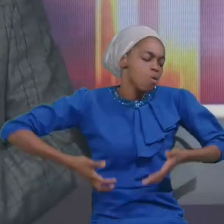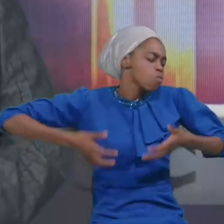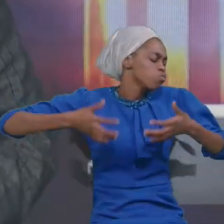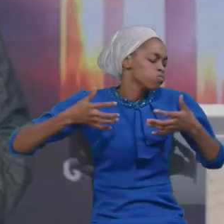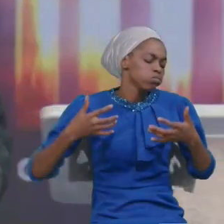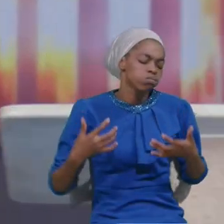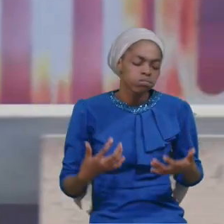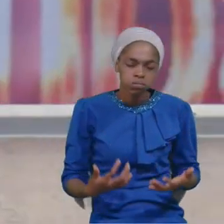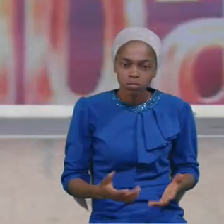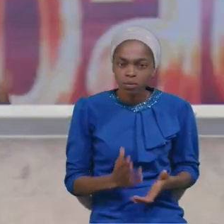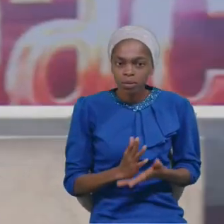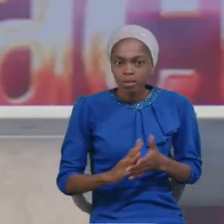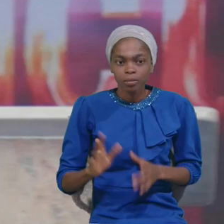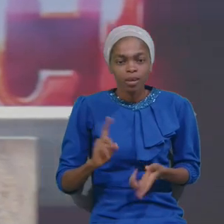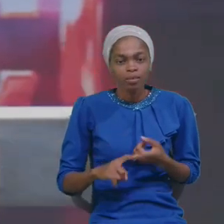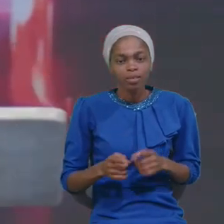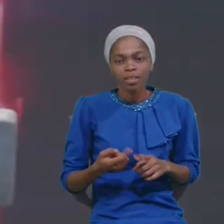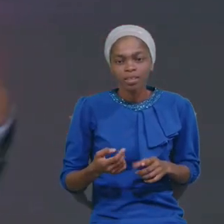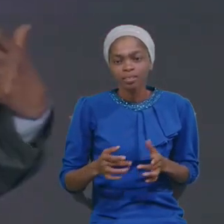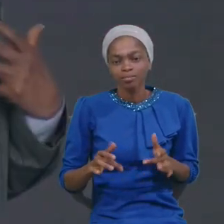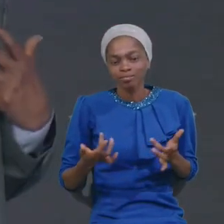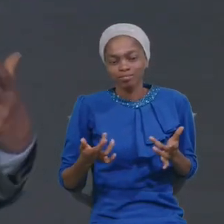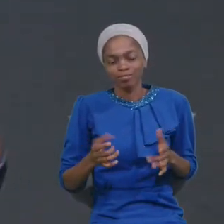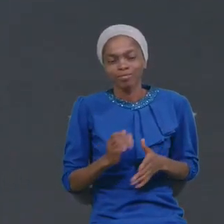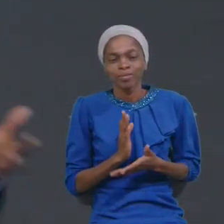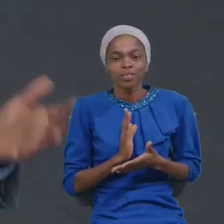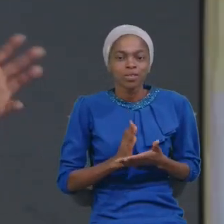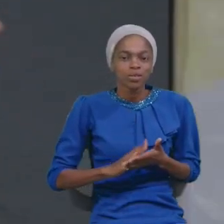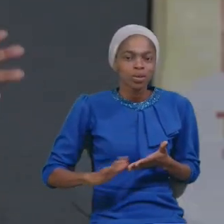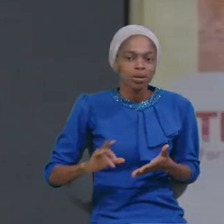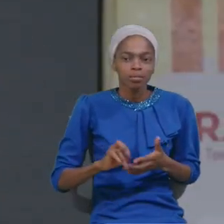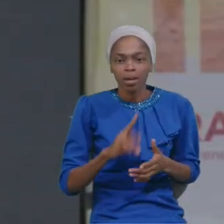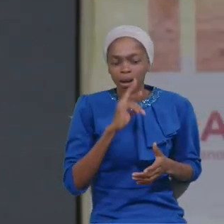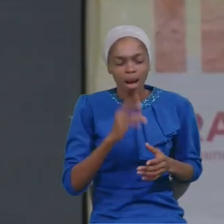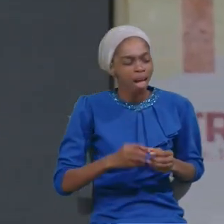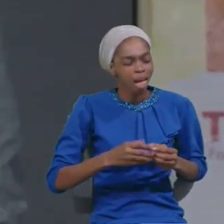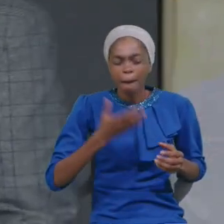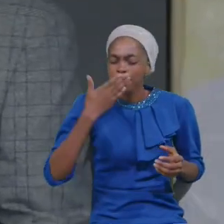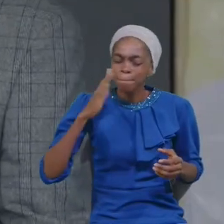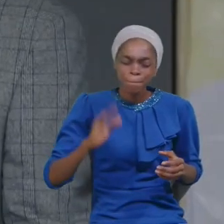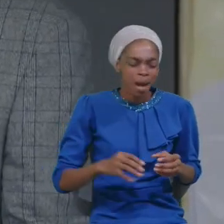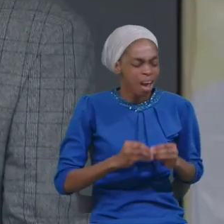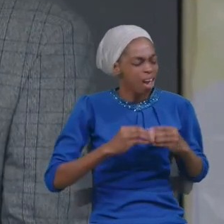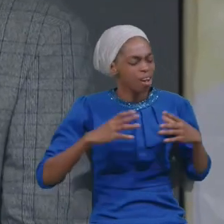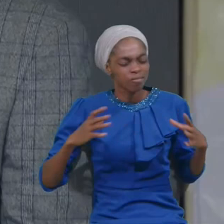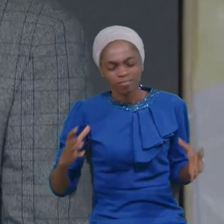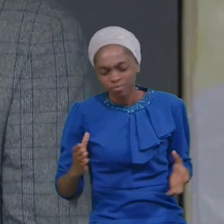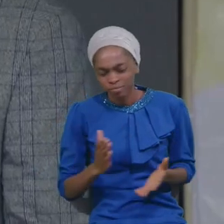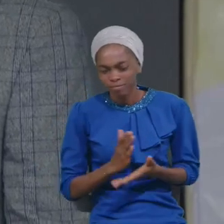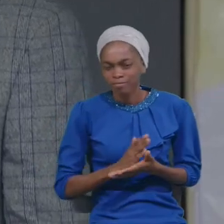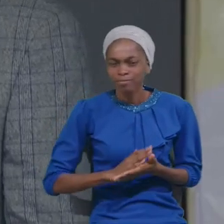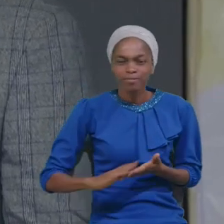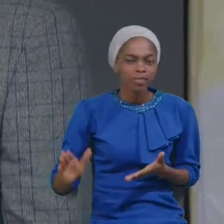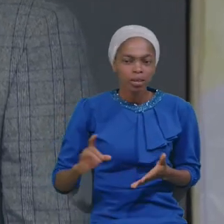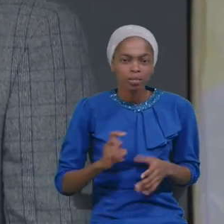indescribable. Some, they even hurt God himself. Some, they nailed Christ